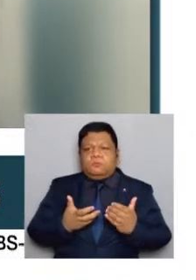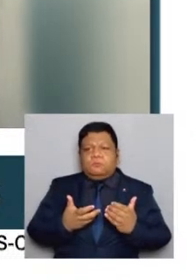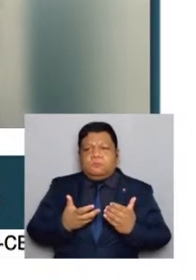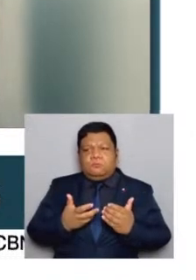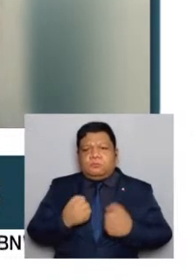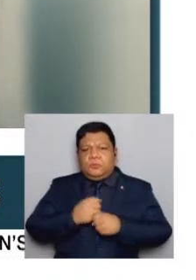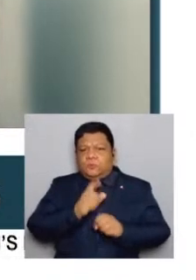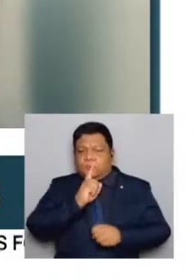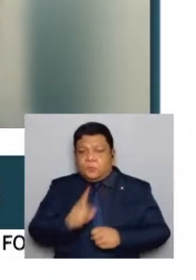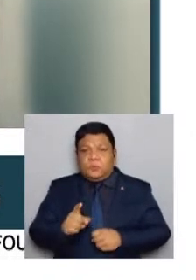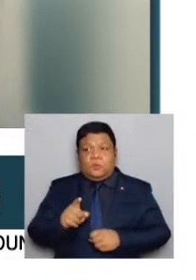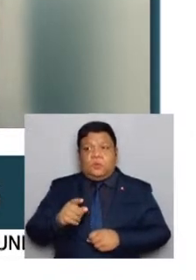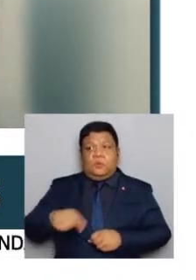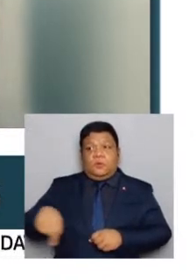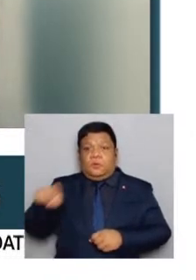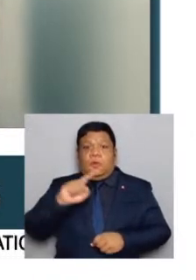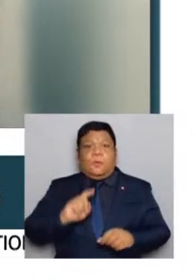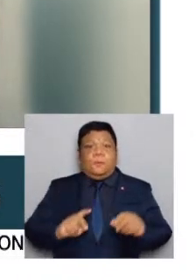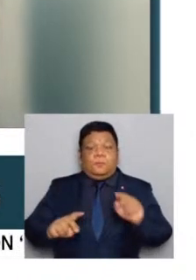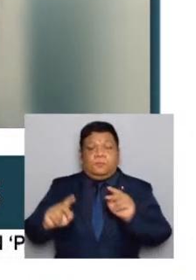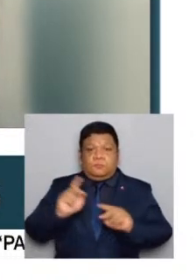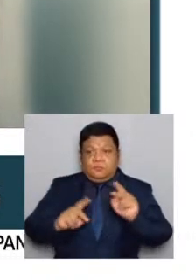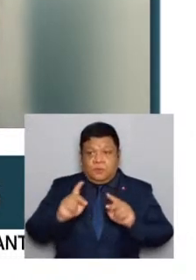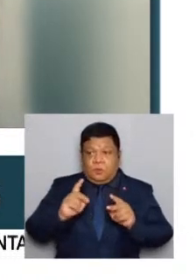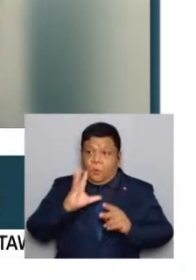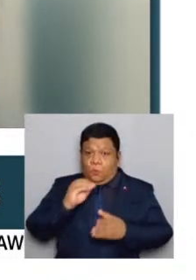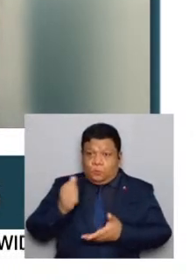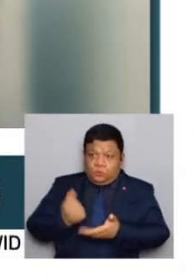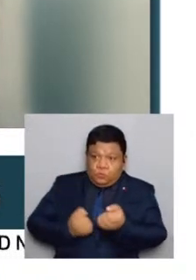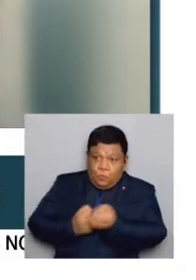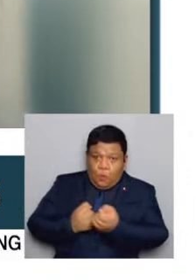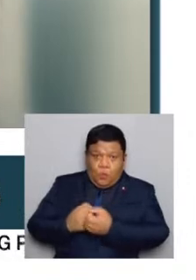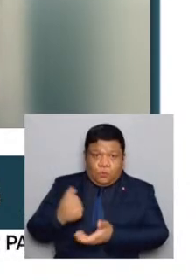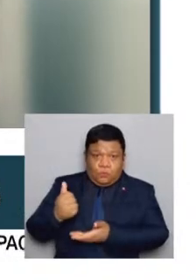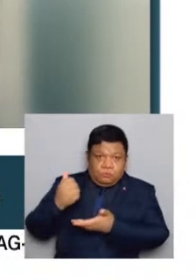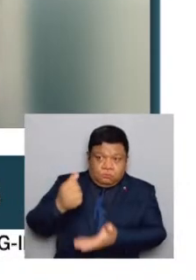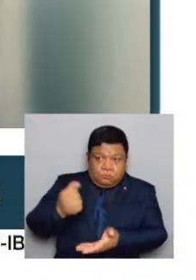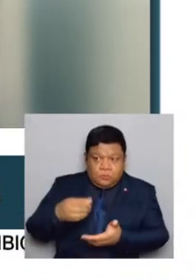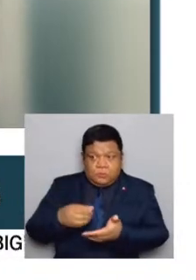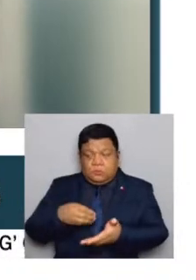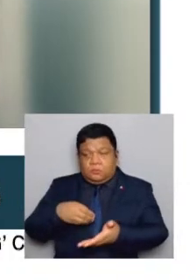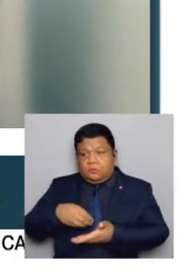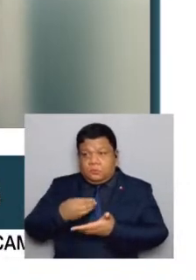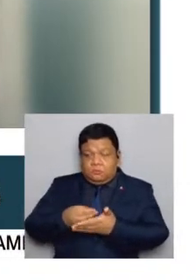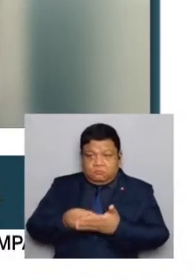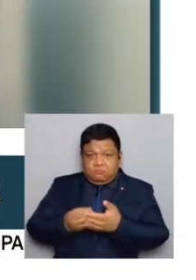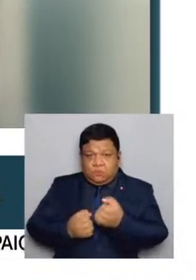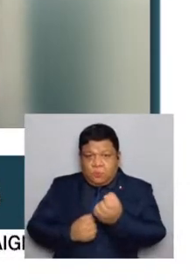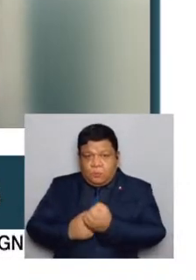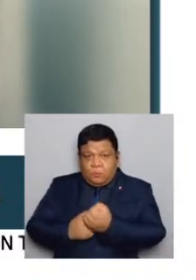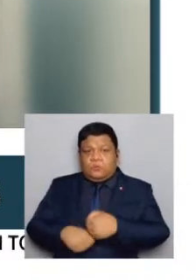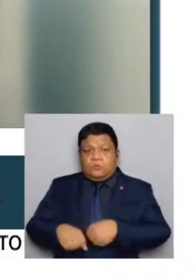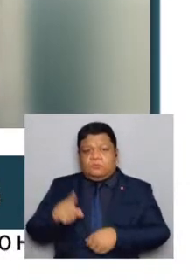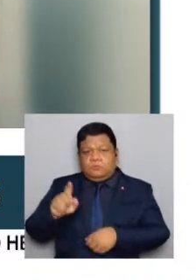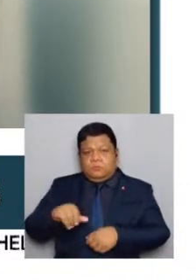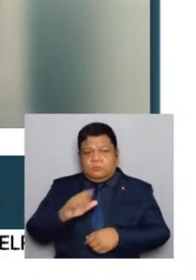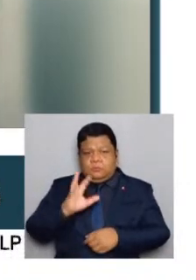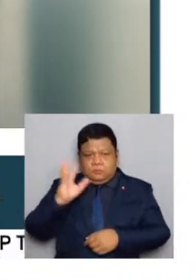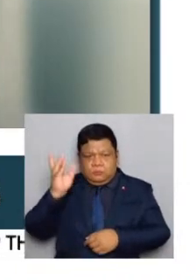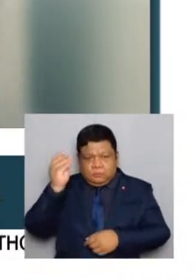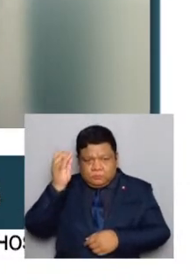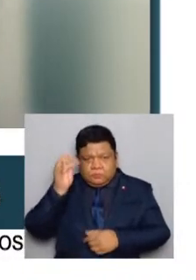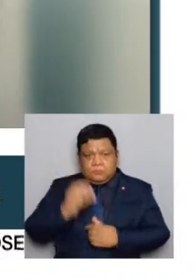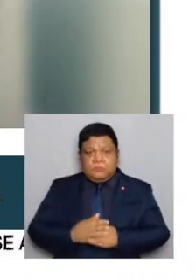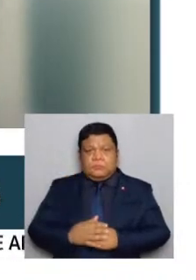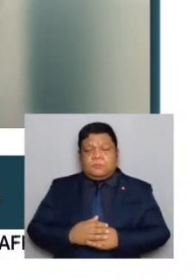humanitarian actors, donors, and supporters would have this in mind. Outside that, I think what we also need is to hear them out